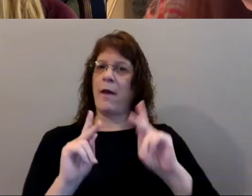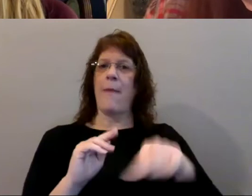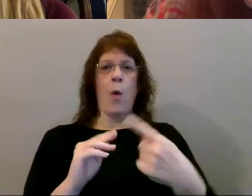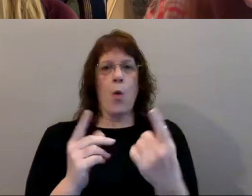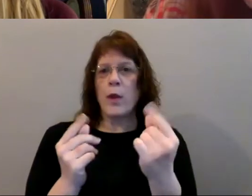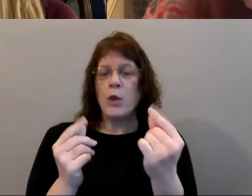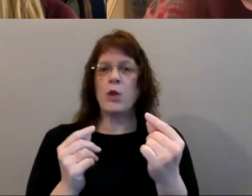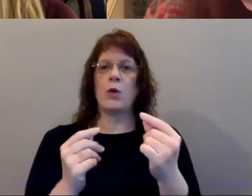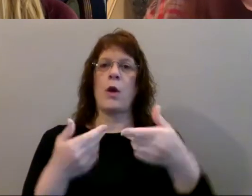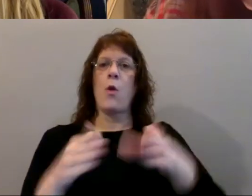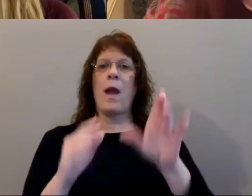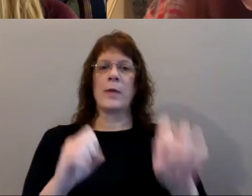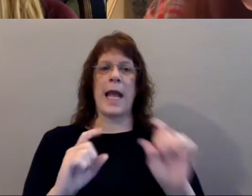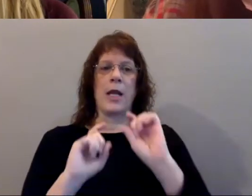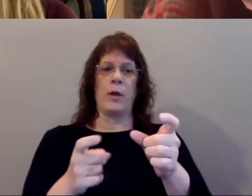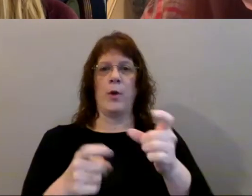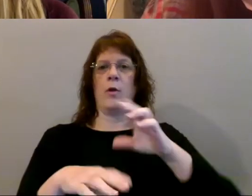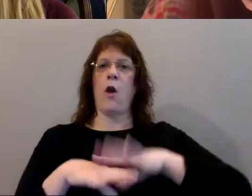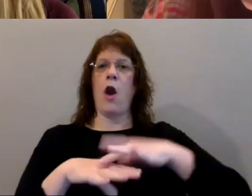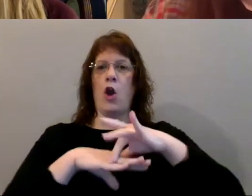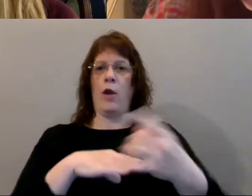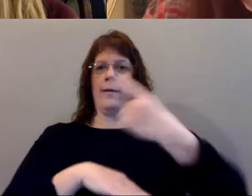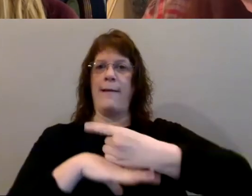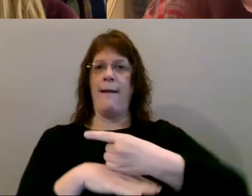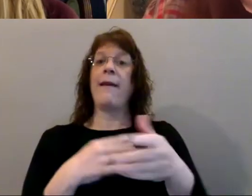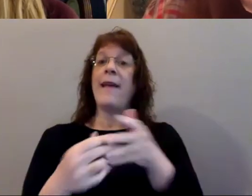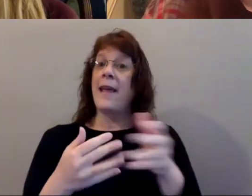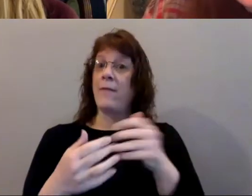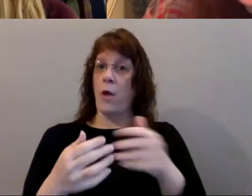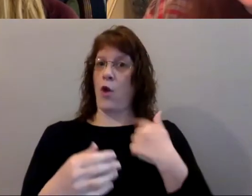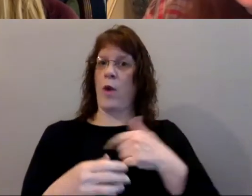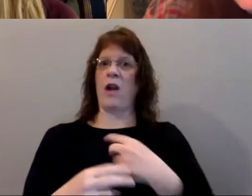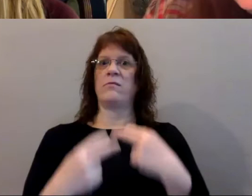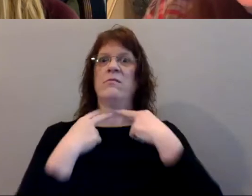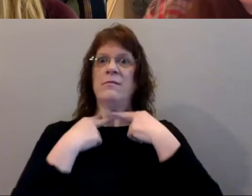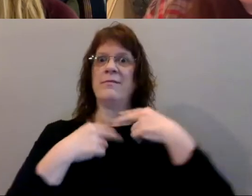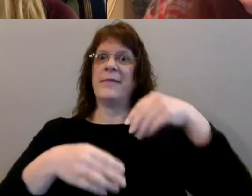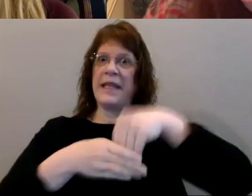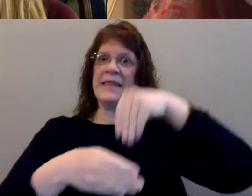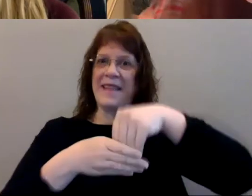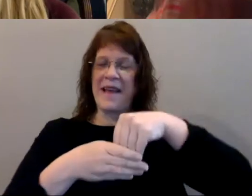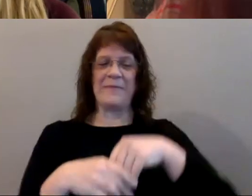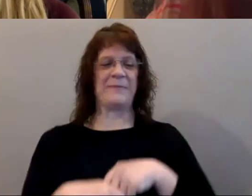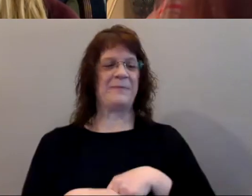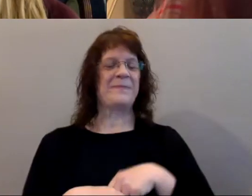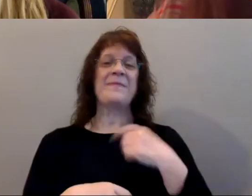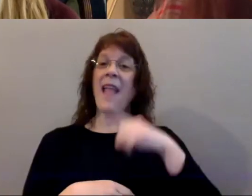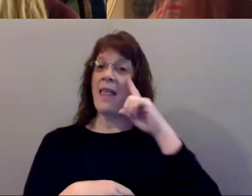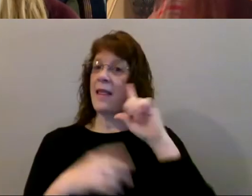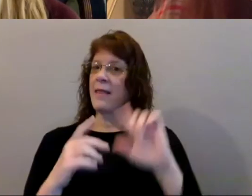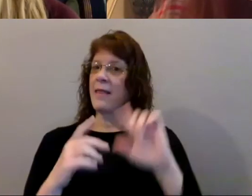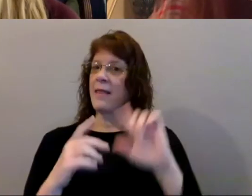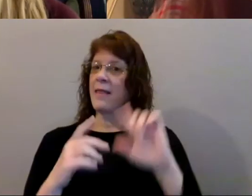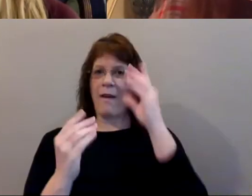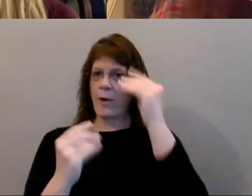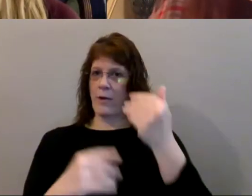ways that we can contribute on Earth Day, even when we are regrettably stuck inside. I think that's all the information